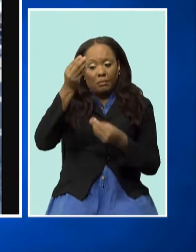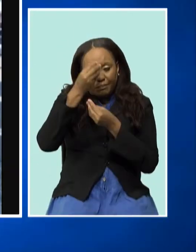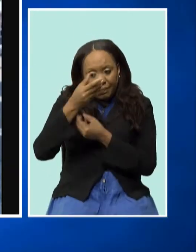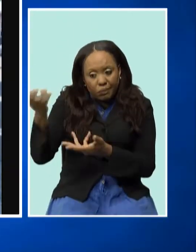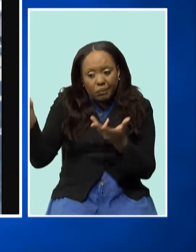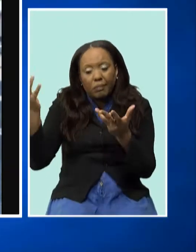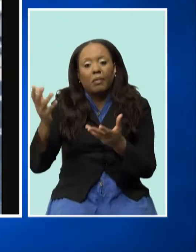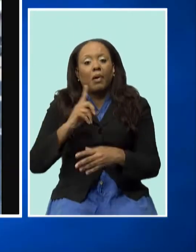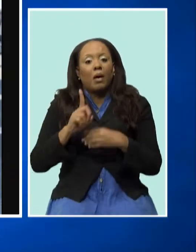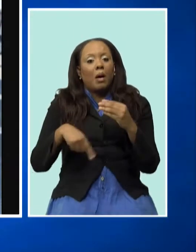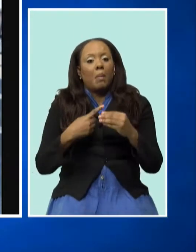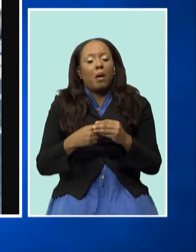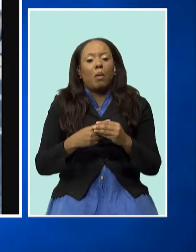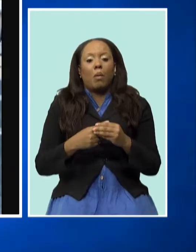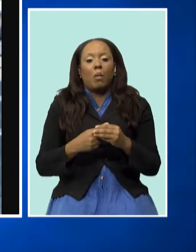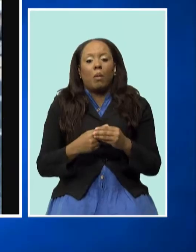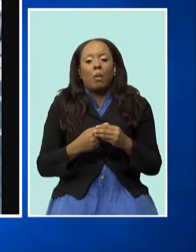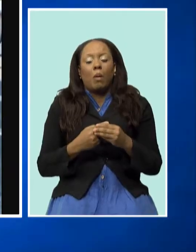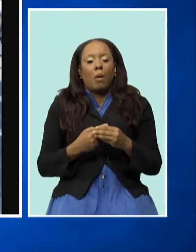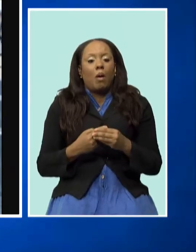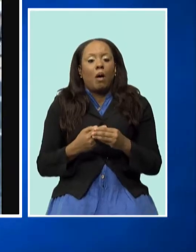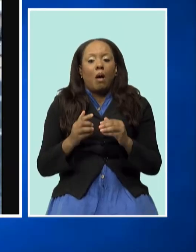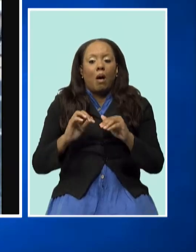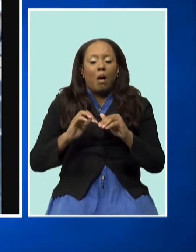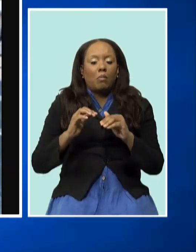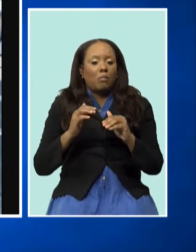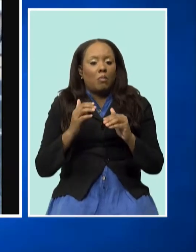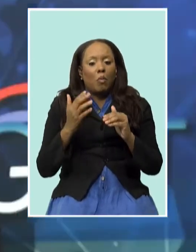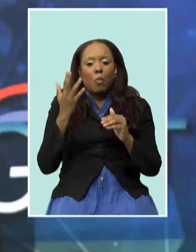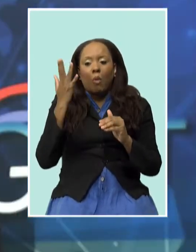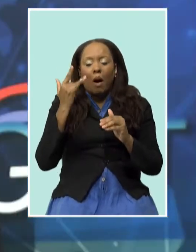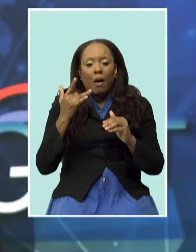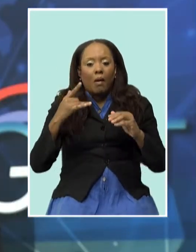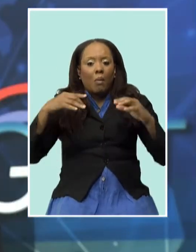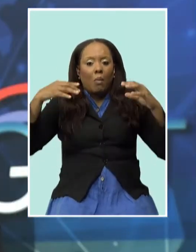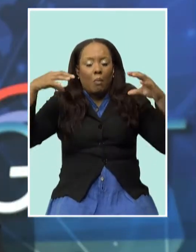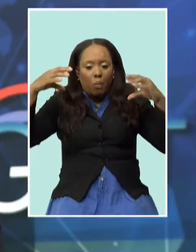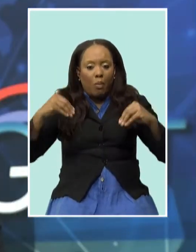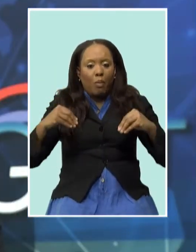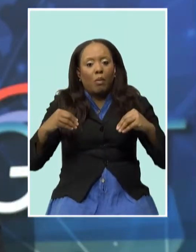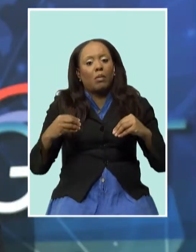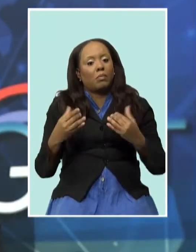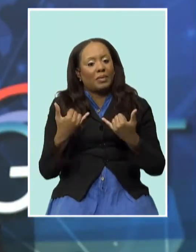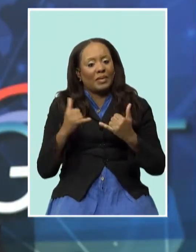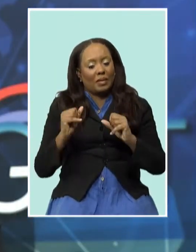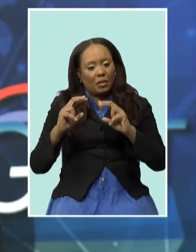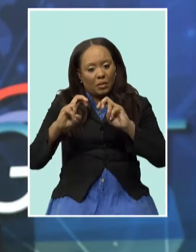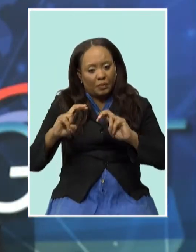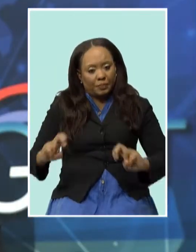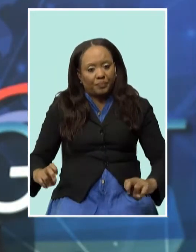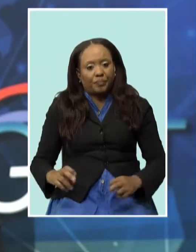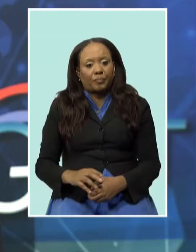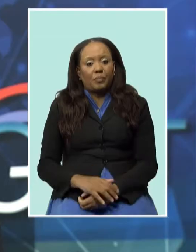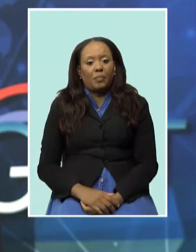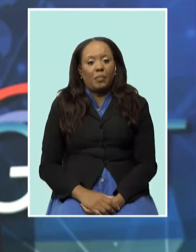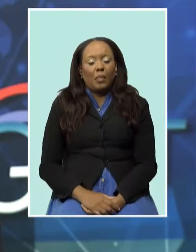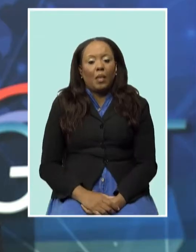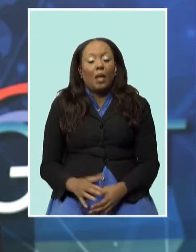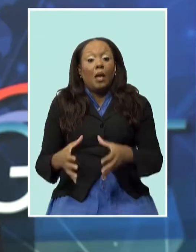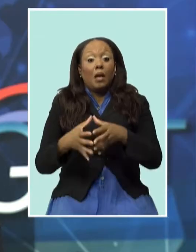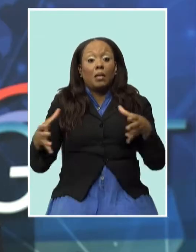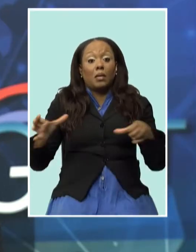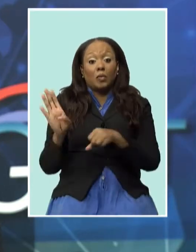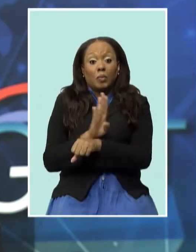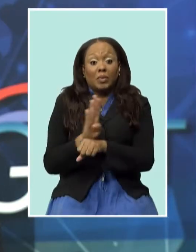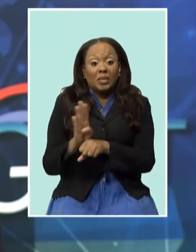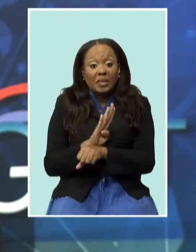to update them as we continue our investigation. A number of businesses closed their doors